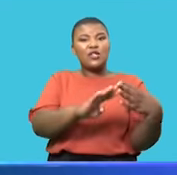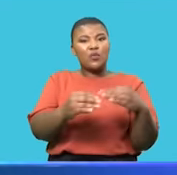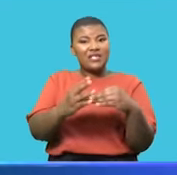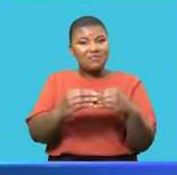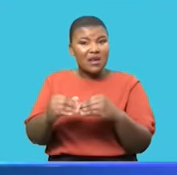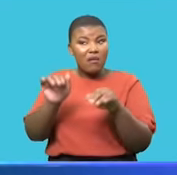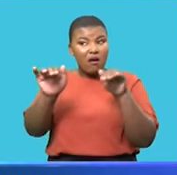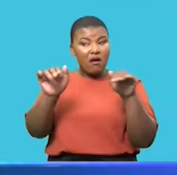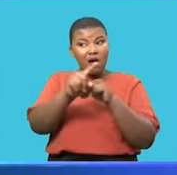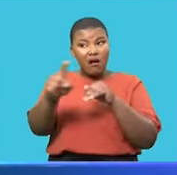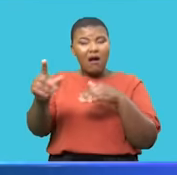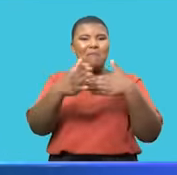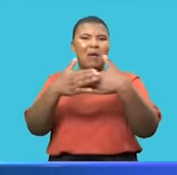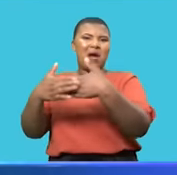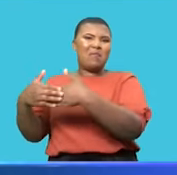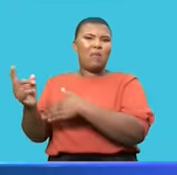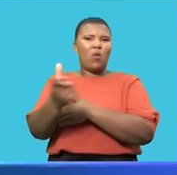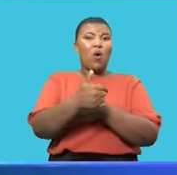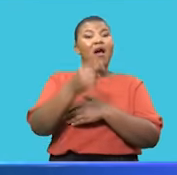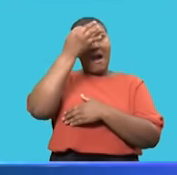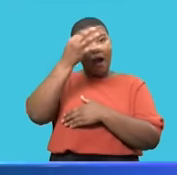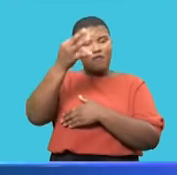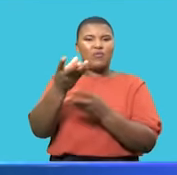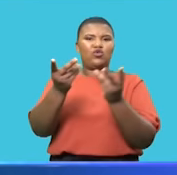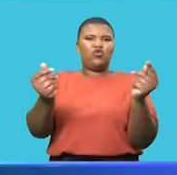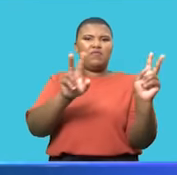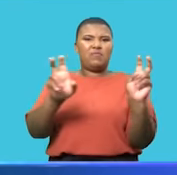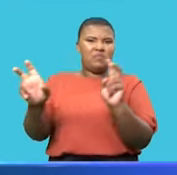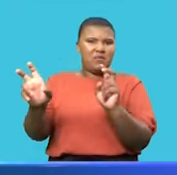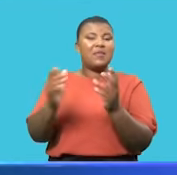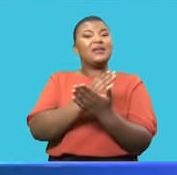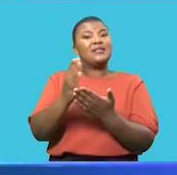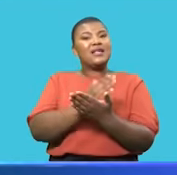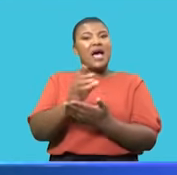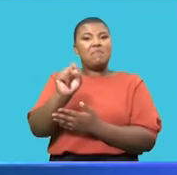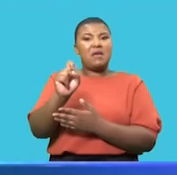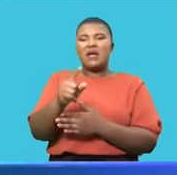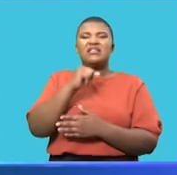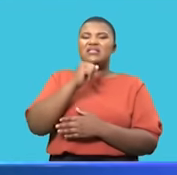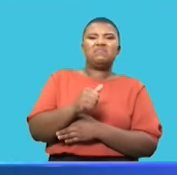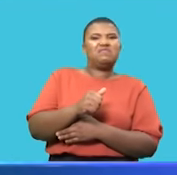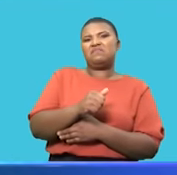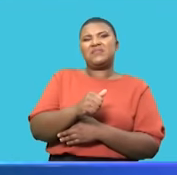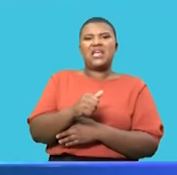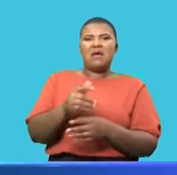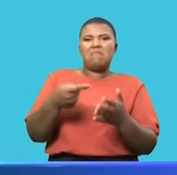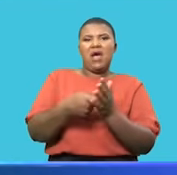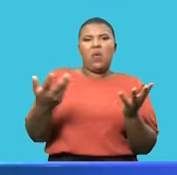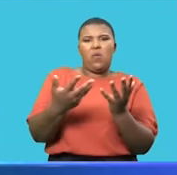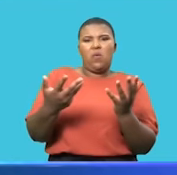all foreign-owned shops to be shut down until the government addresses the matter, while others are against the shutdown, saying it will inconvenience